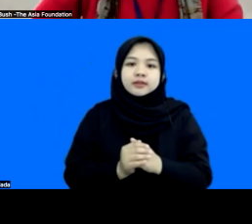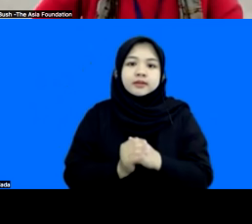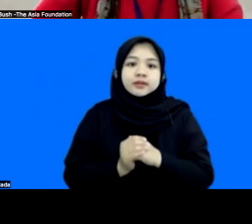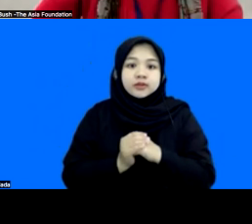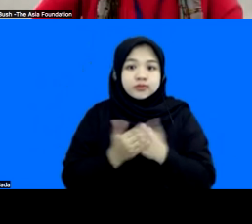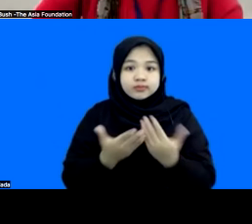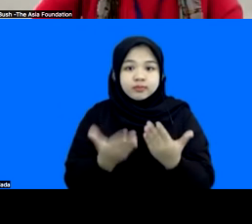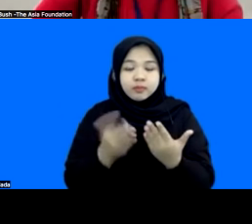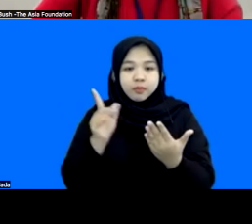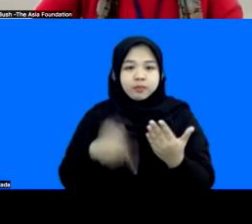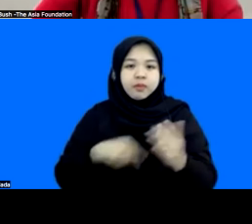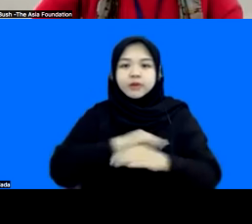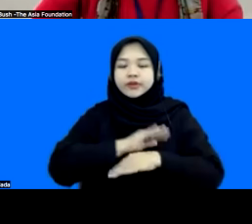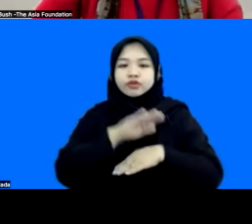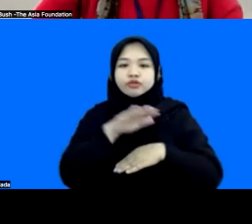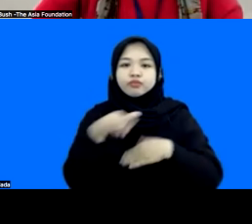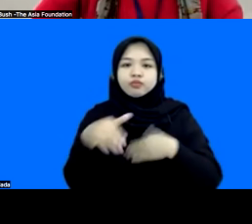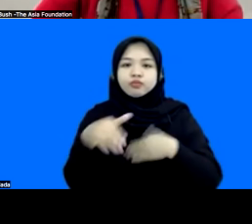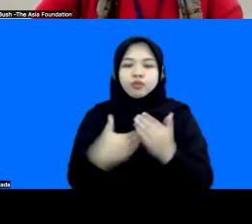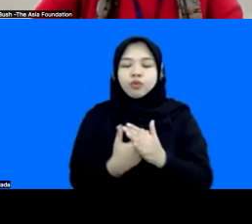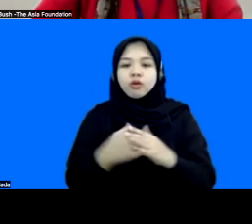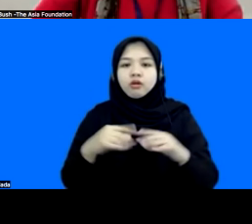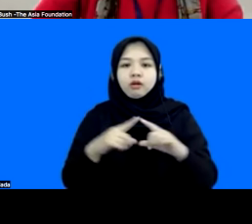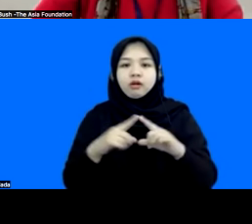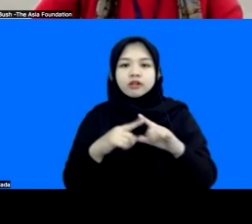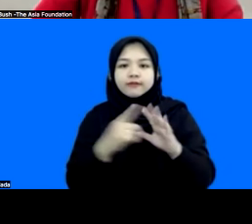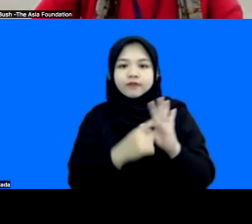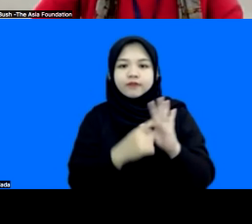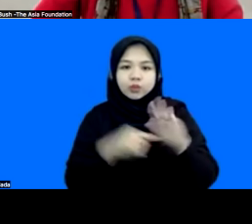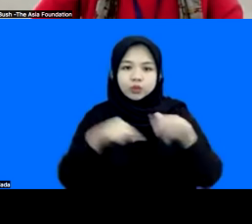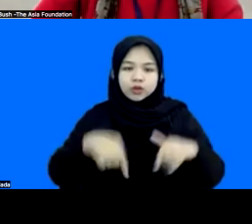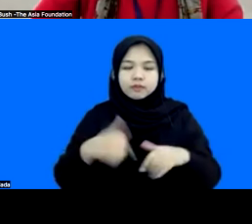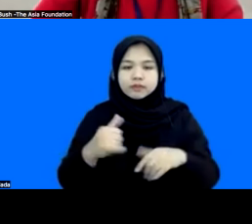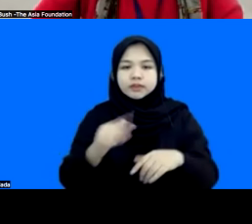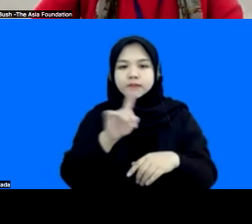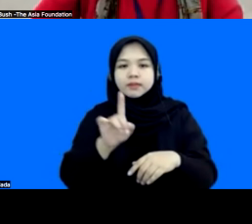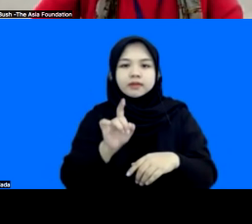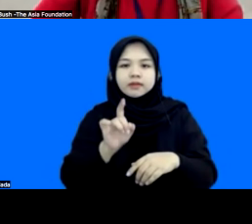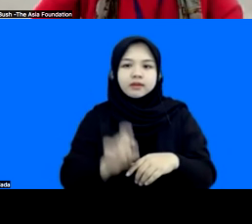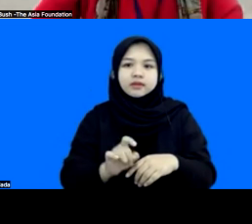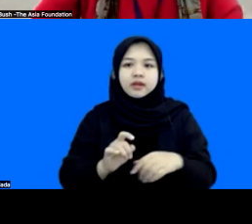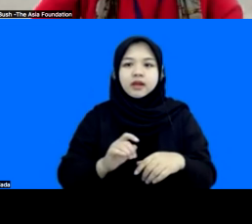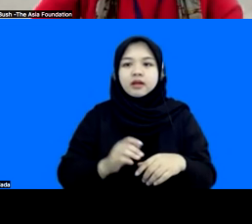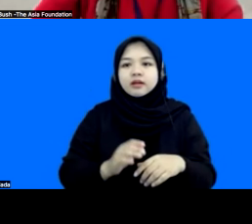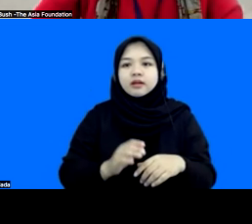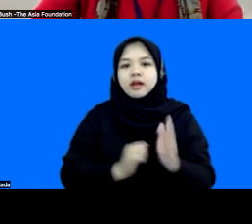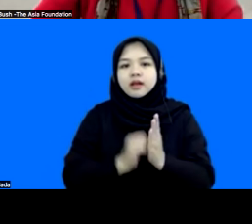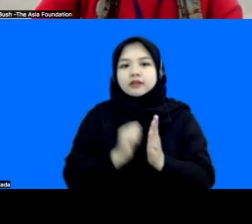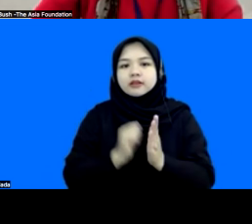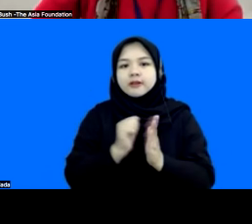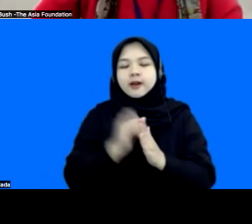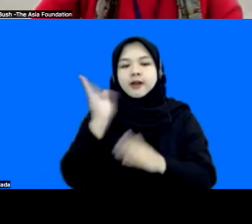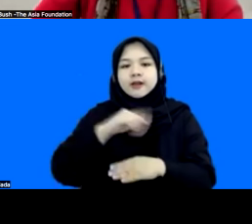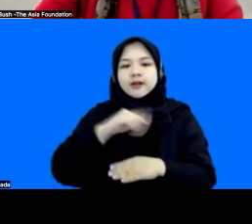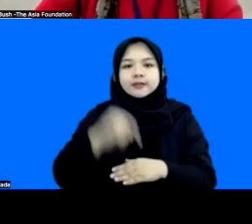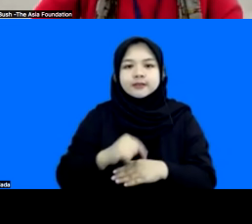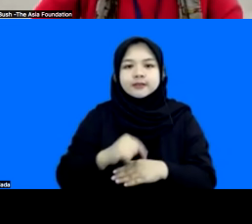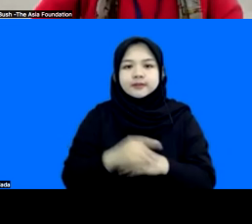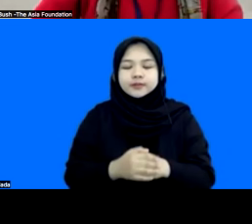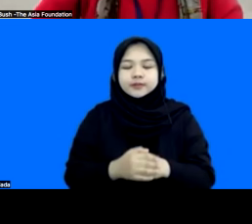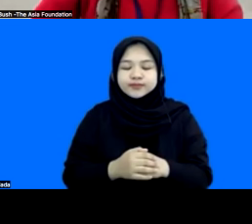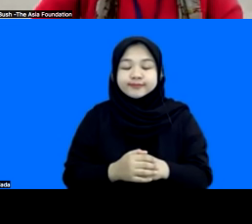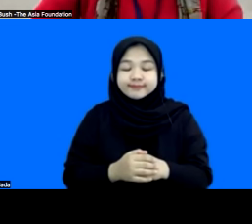your reflections and ask questions throughout the course of the event. We are sharing this session. For sharing at a later stage, do let us know